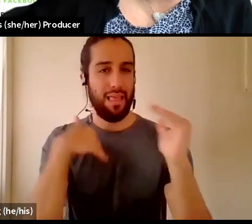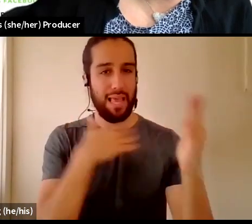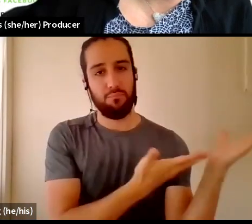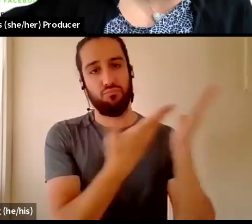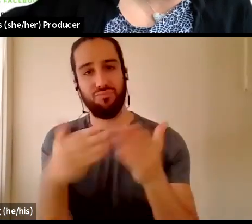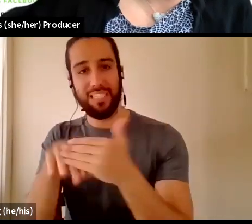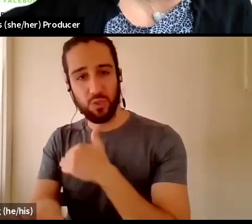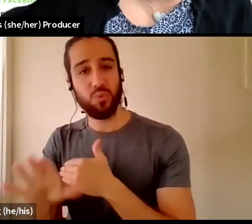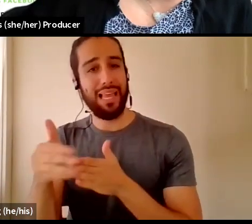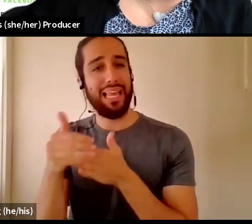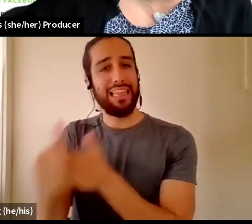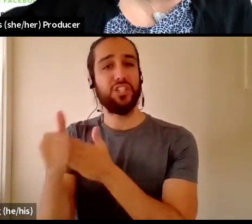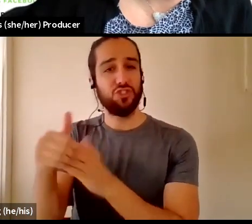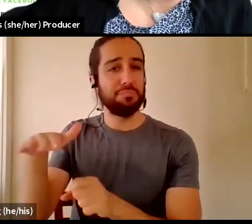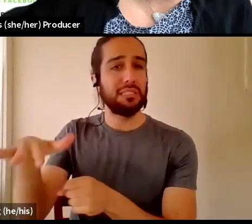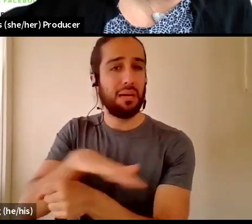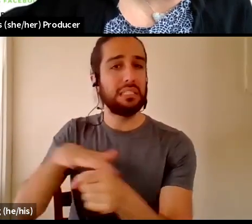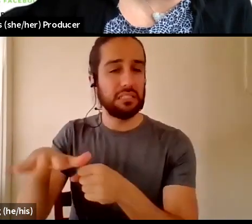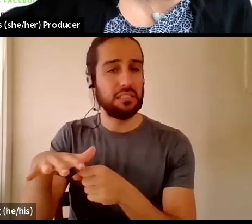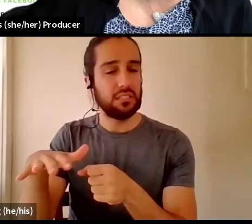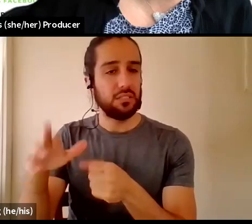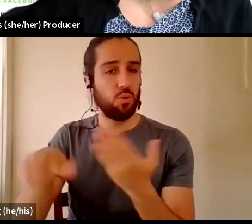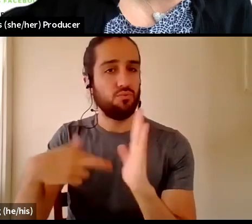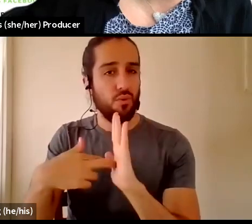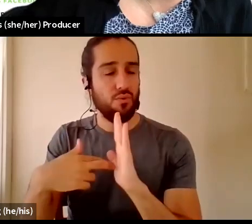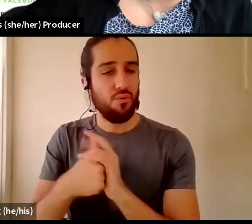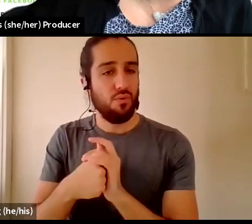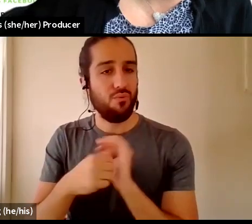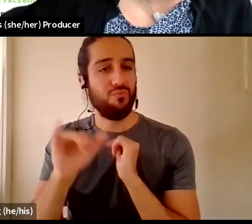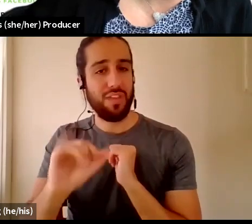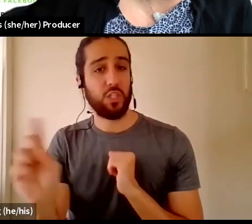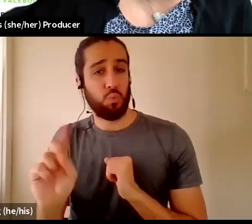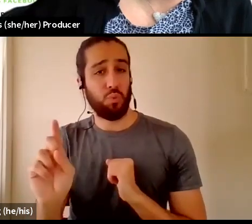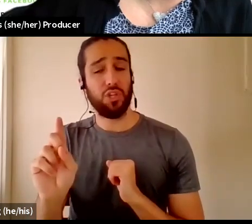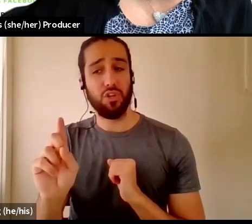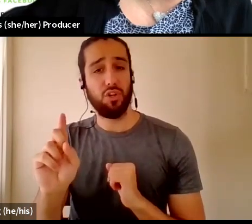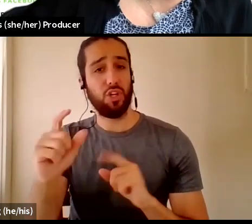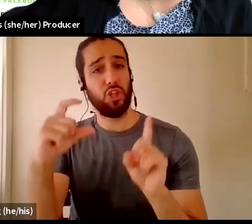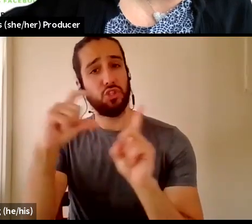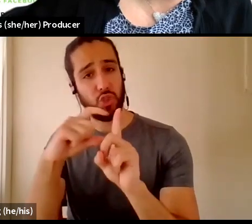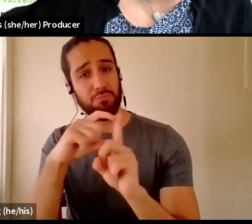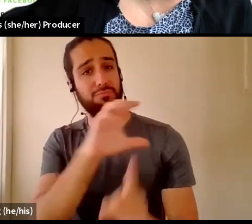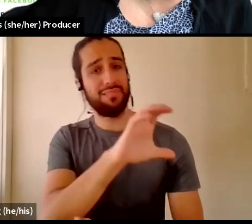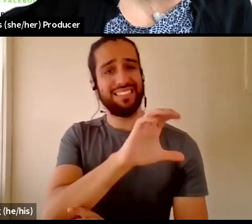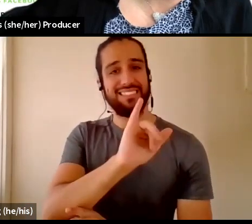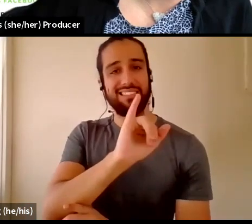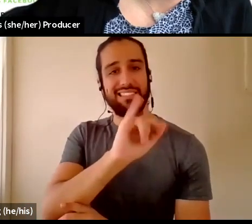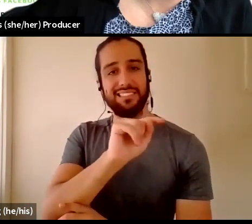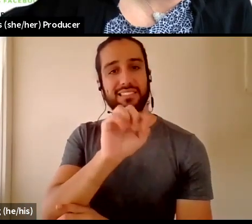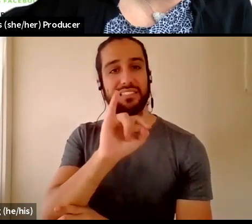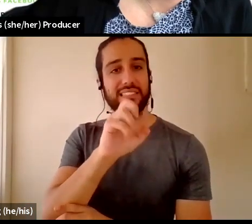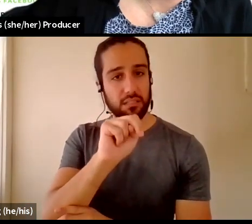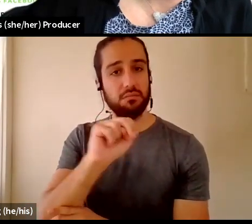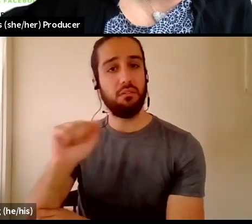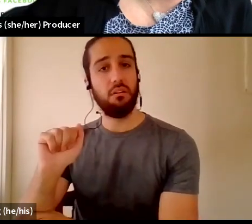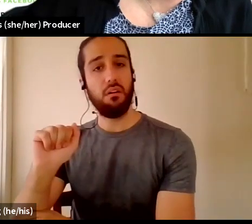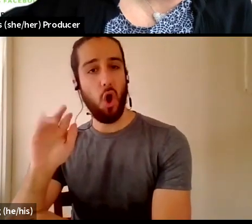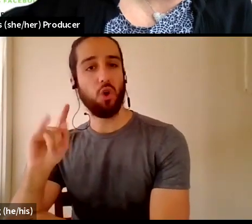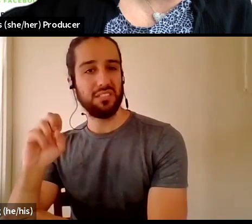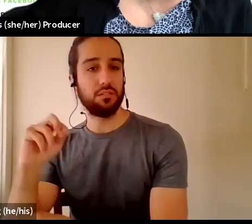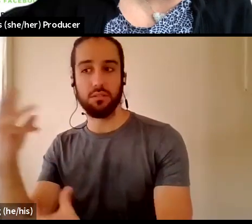space, you know, which is where for me the term citizen artist comes in, because it brings it all in. I, you know, in the